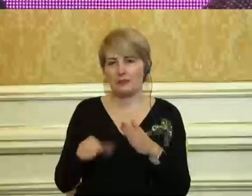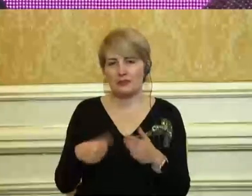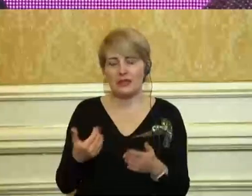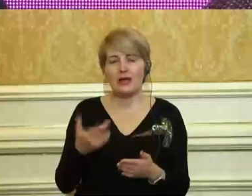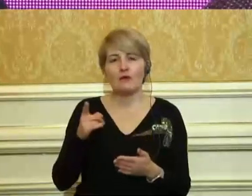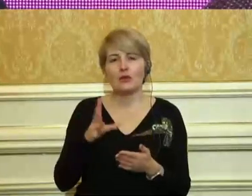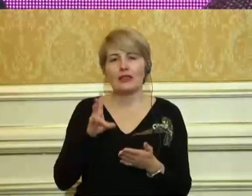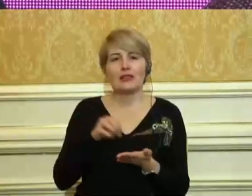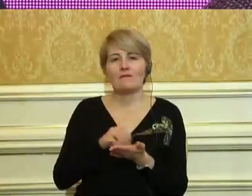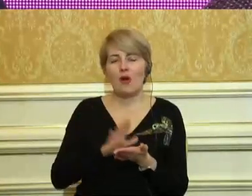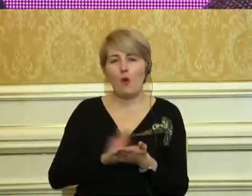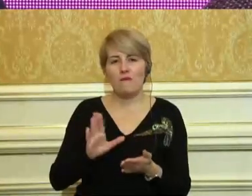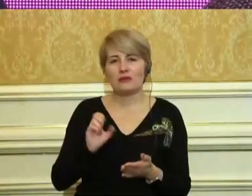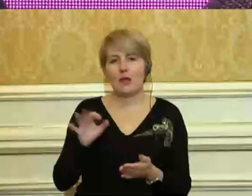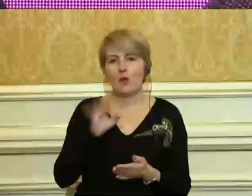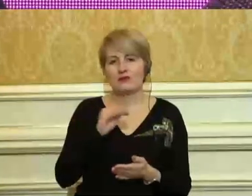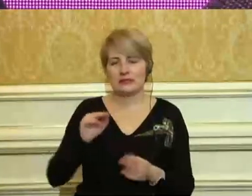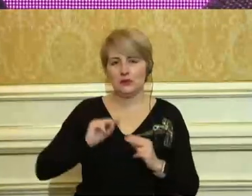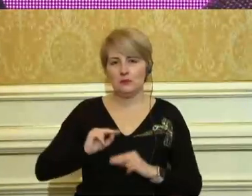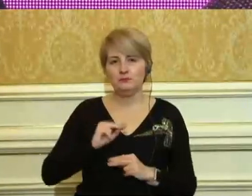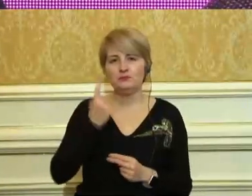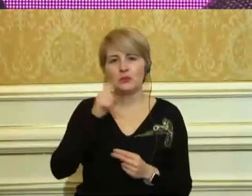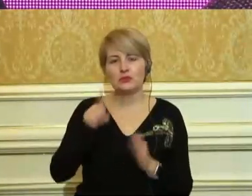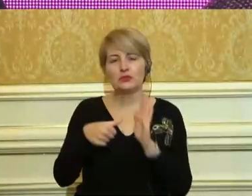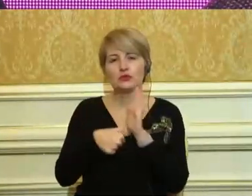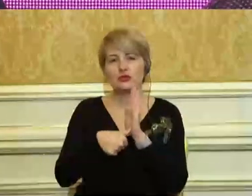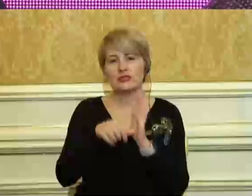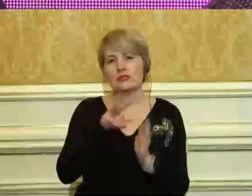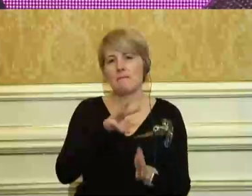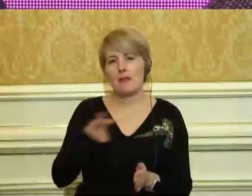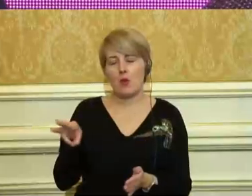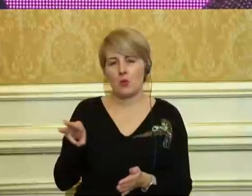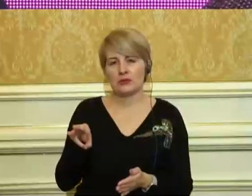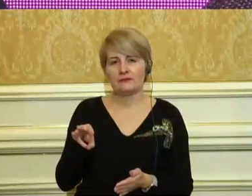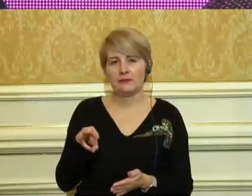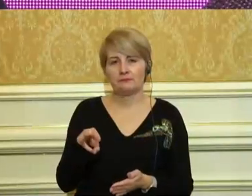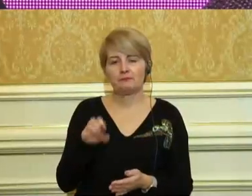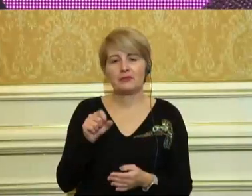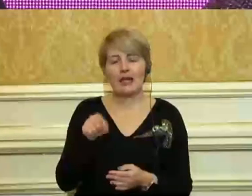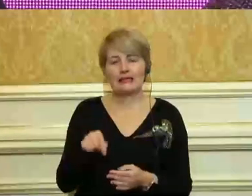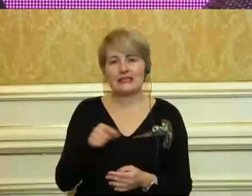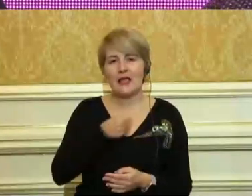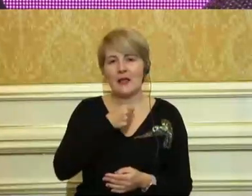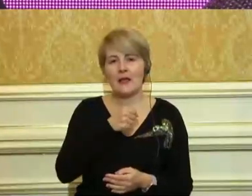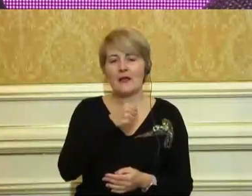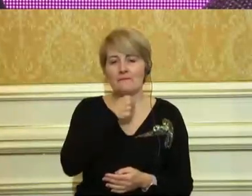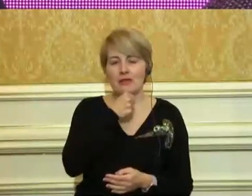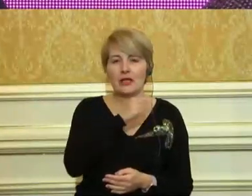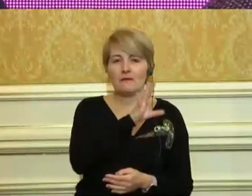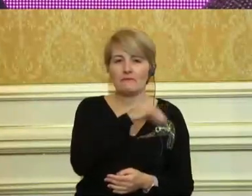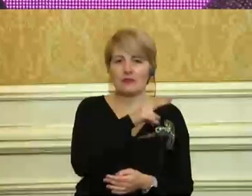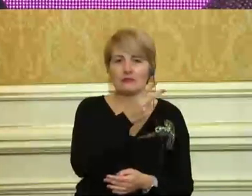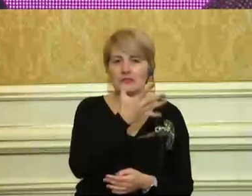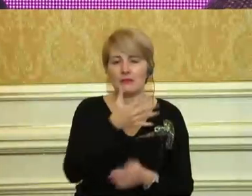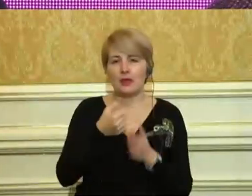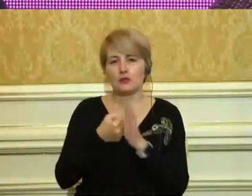unemployed, those who are not active, those who are not officially working. So 1.6 million men, that's from 25